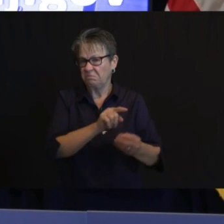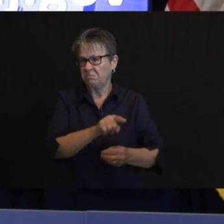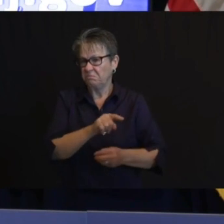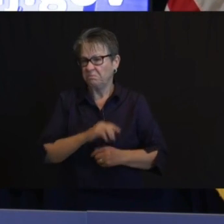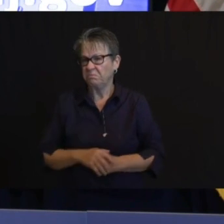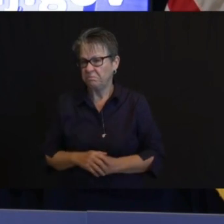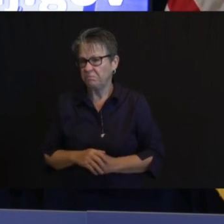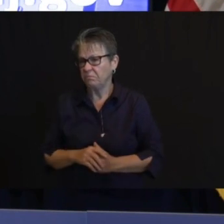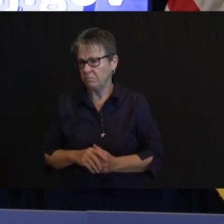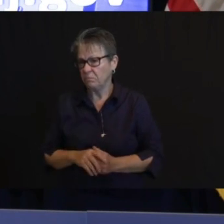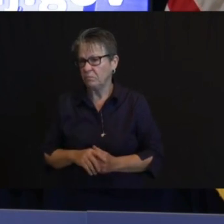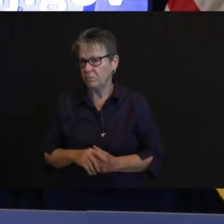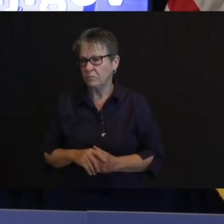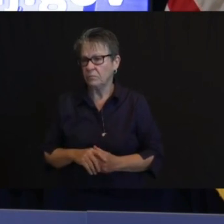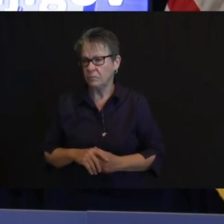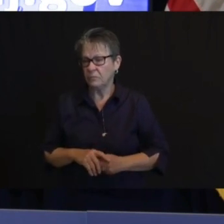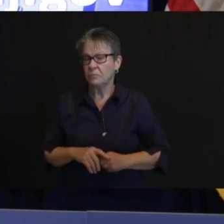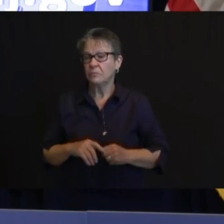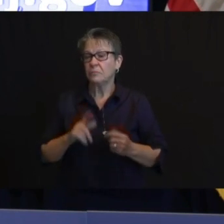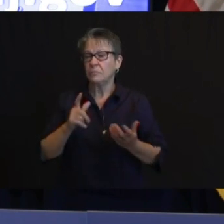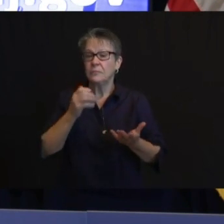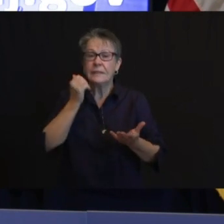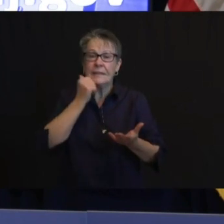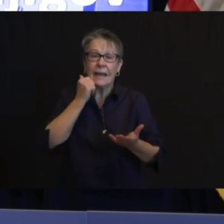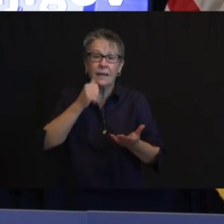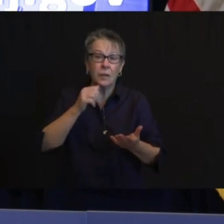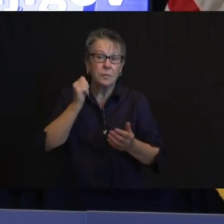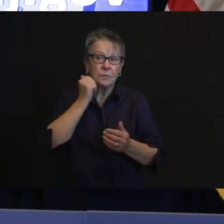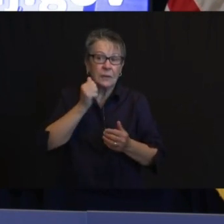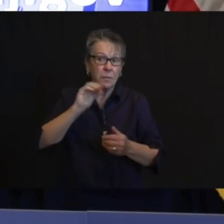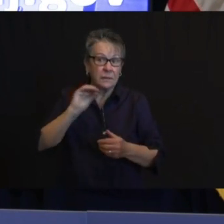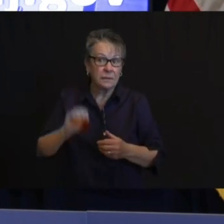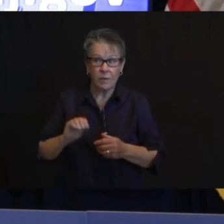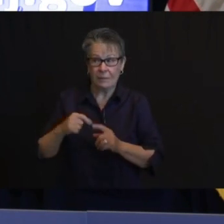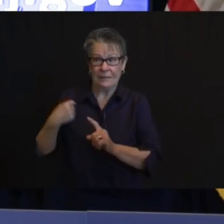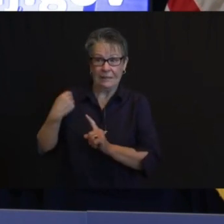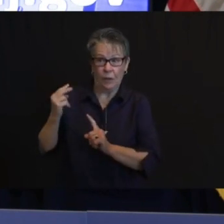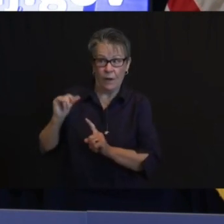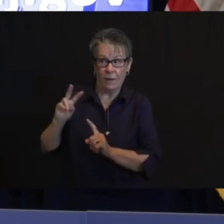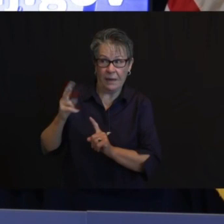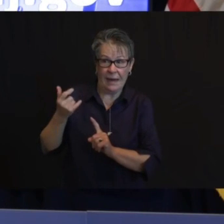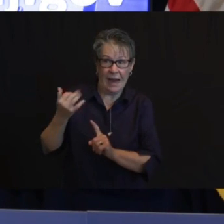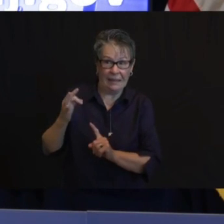The daily percent positivity as of November 19th in New Jersey is